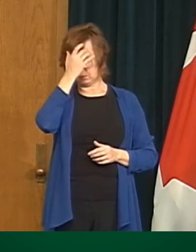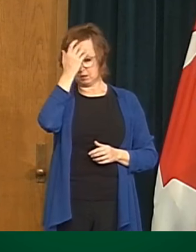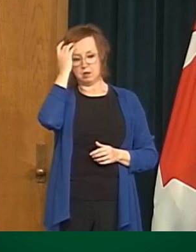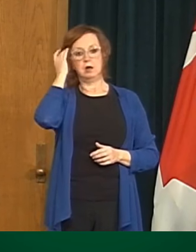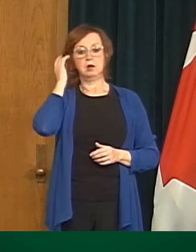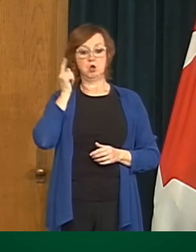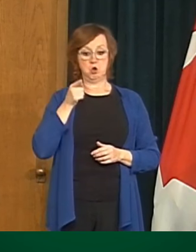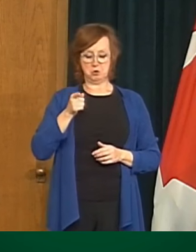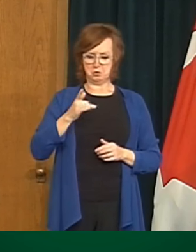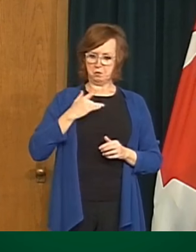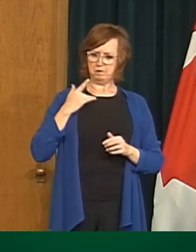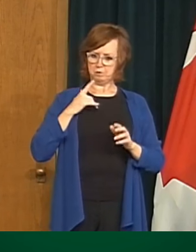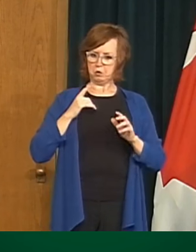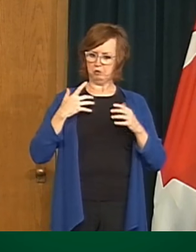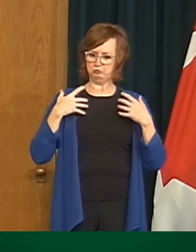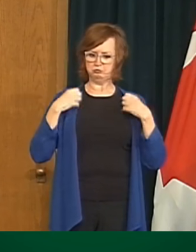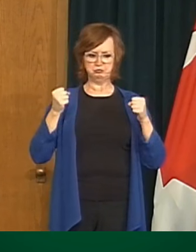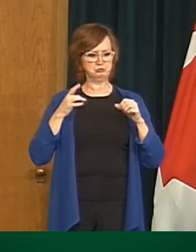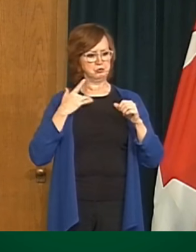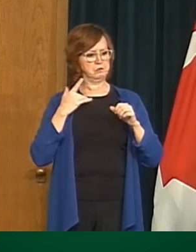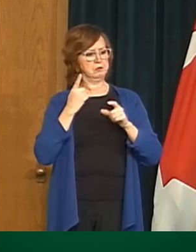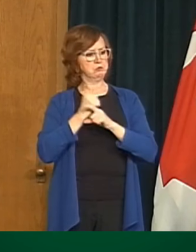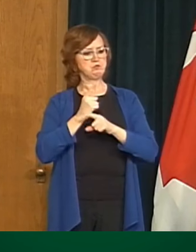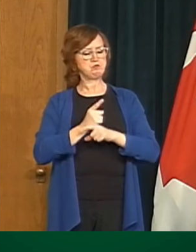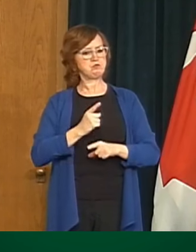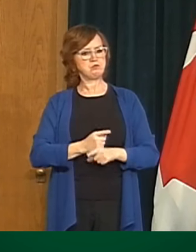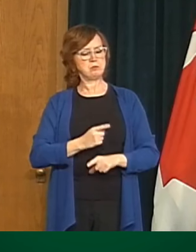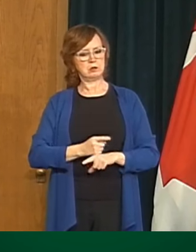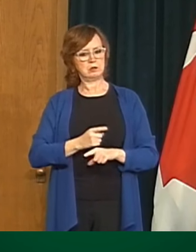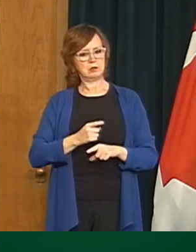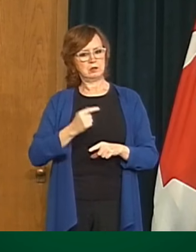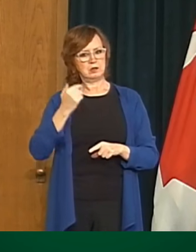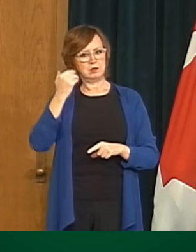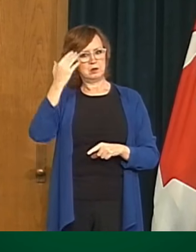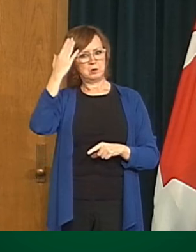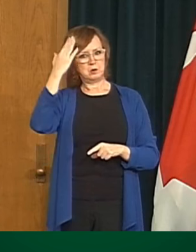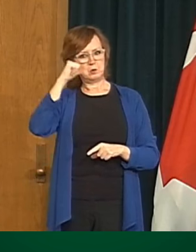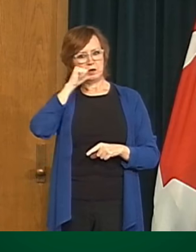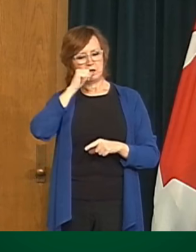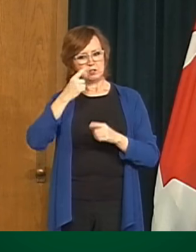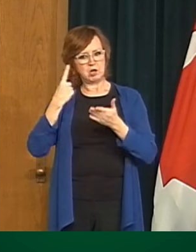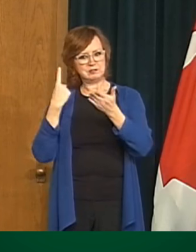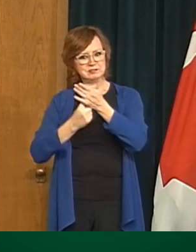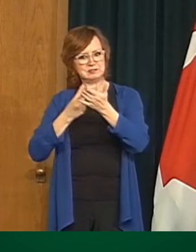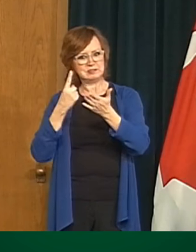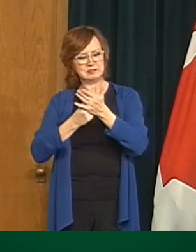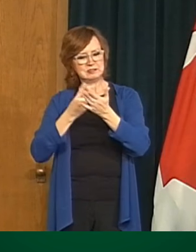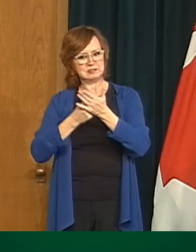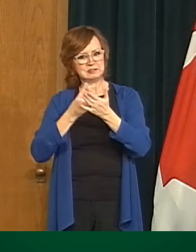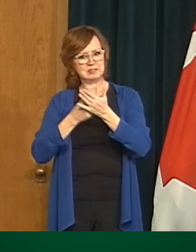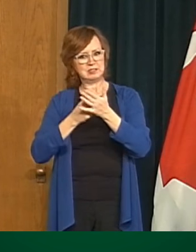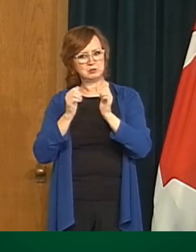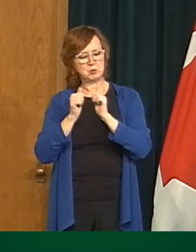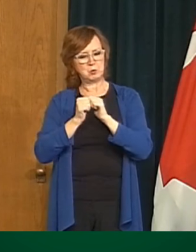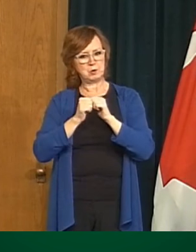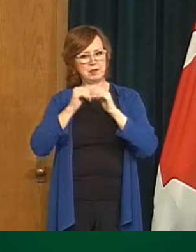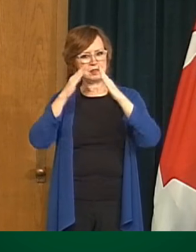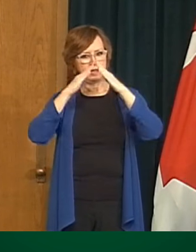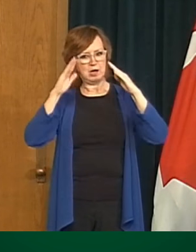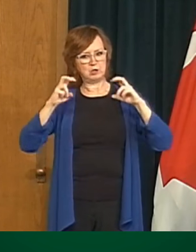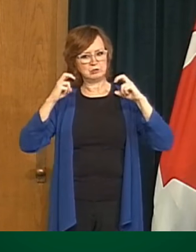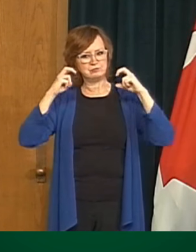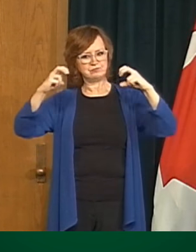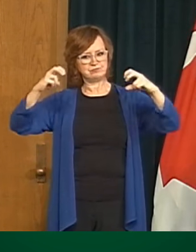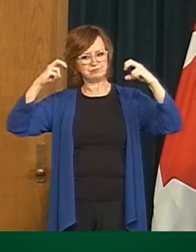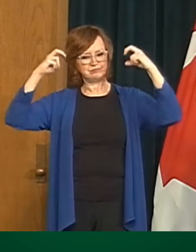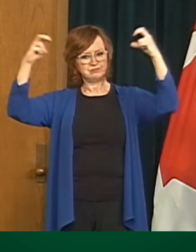have it debated in some form or the other, either online or otherwise? We're dealing with a significant amount of public spending right now that's